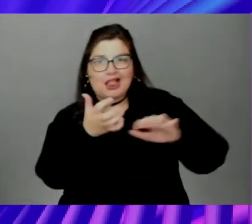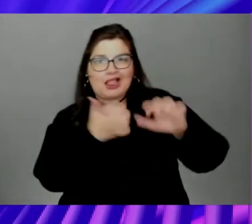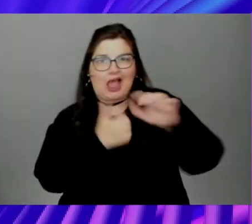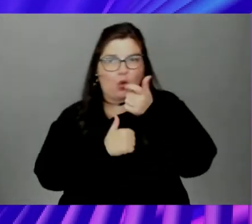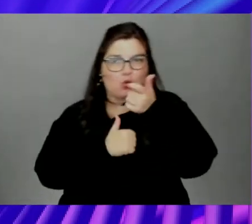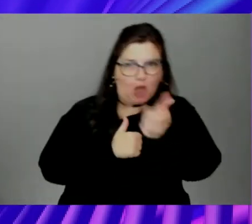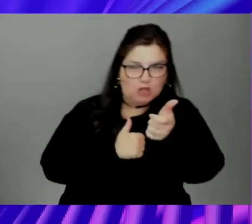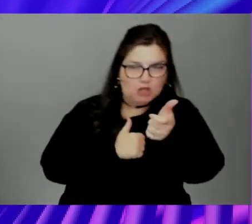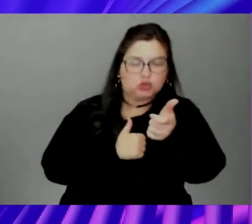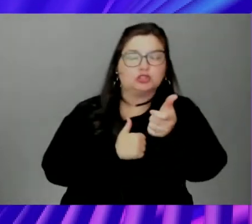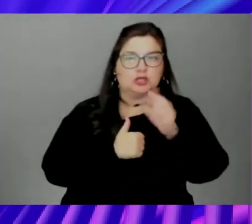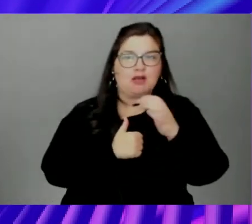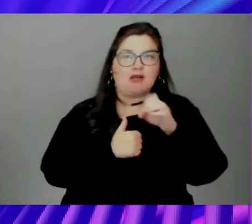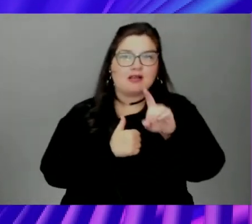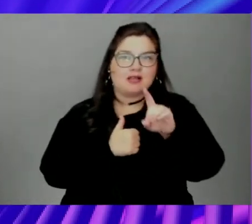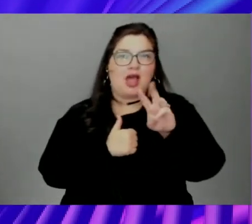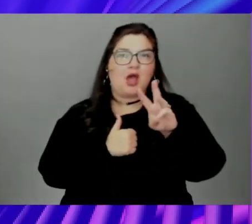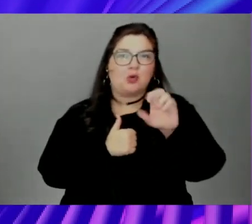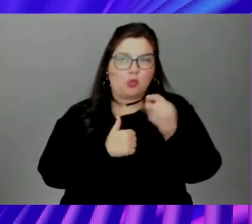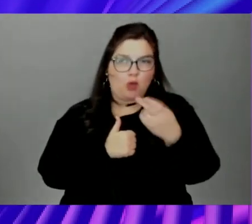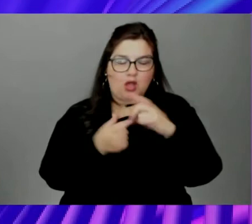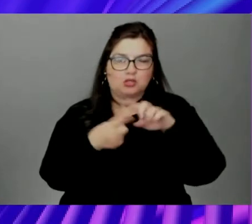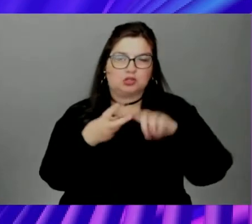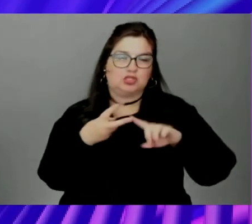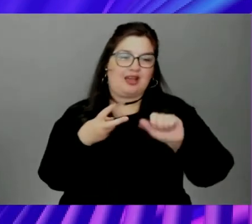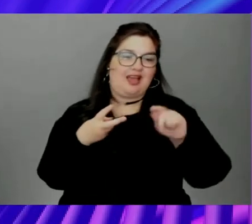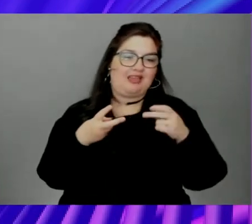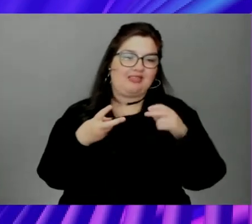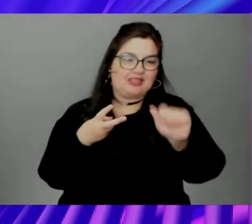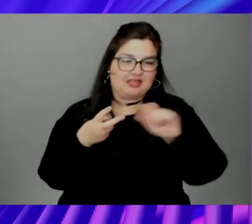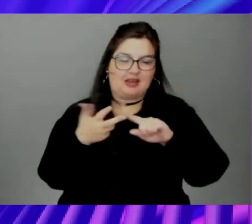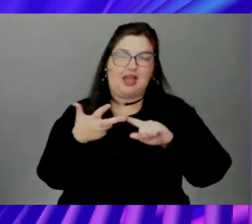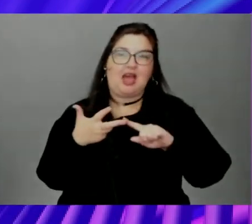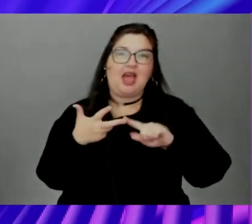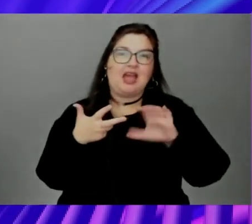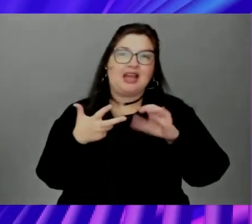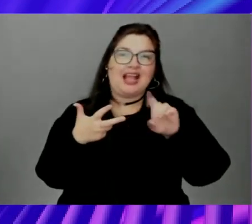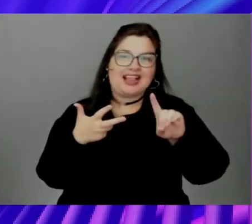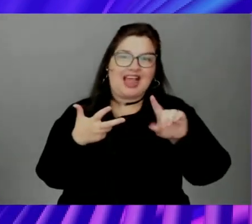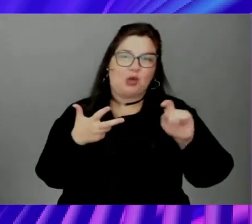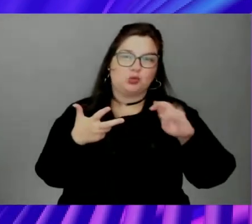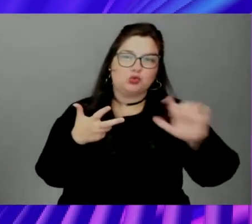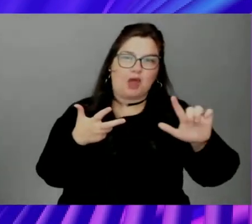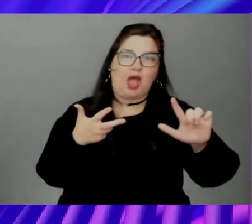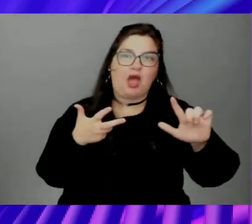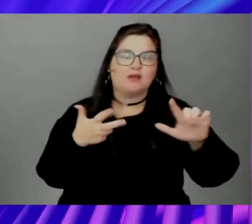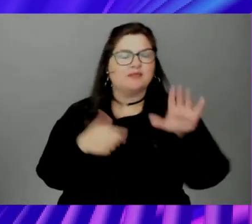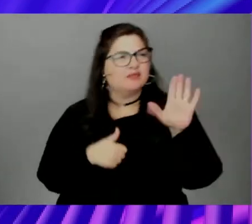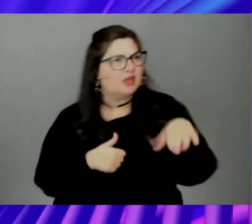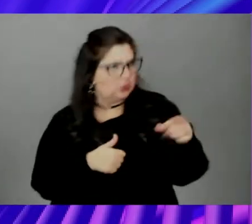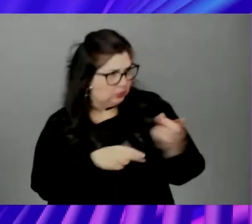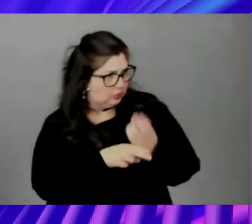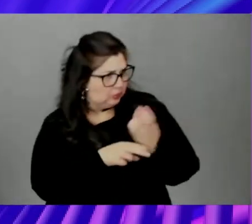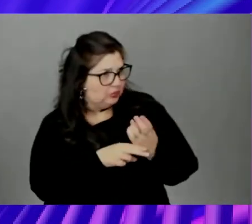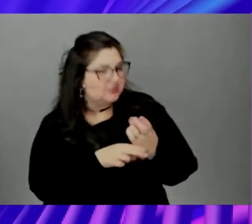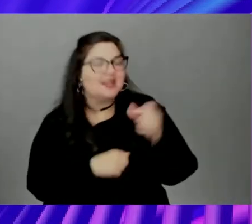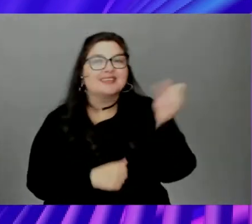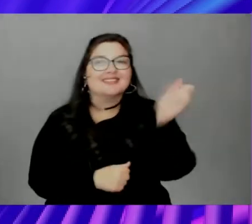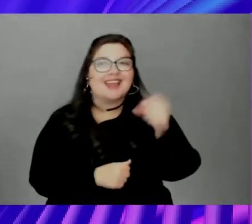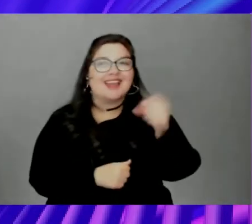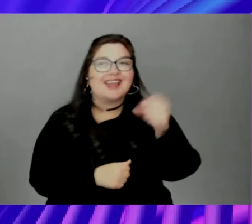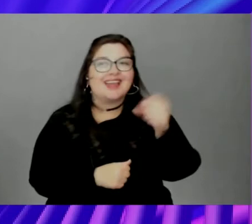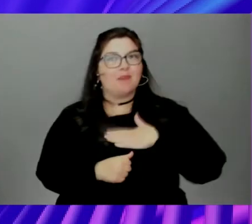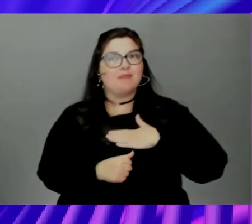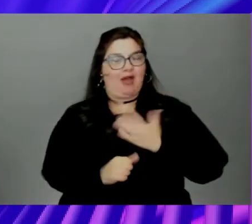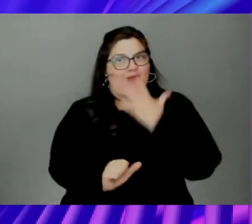also Athena, and CloudTrail. Mohammed, do you use CloudTrail at all? Yeah, CloudTrail is actually one of my go-to tools